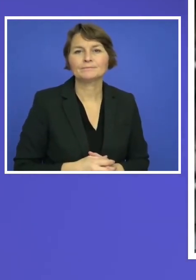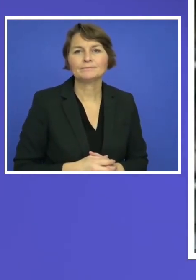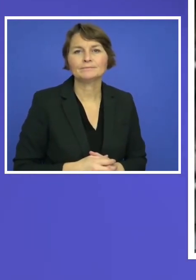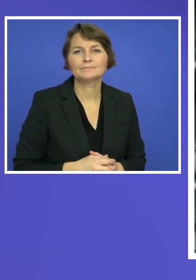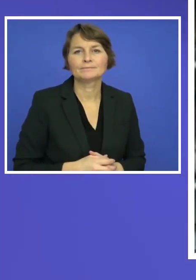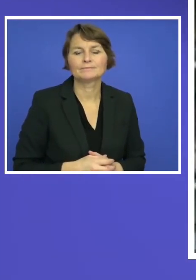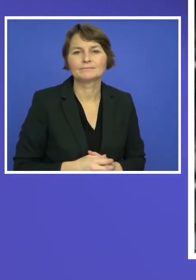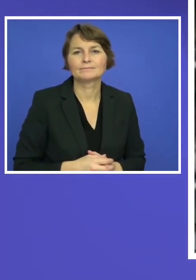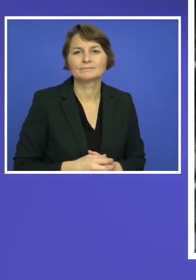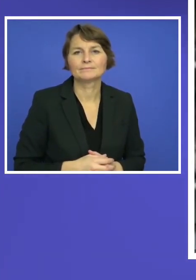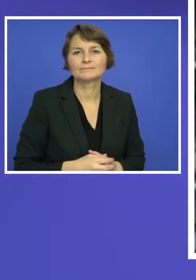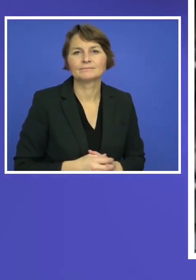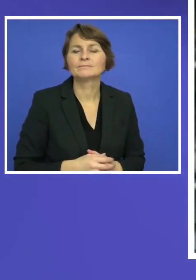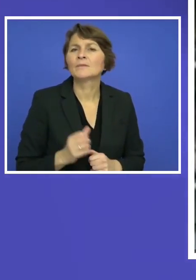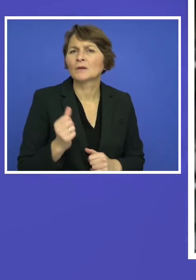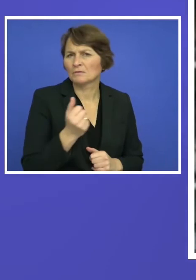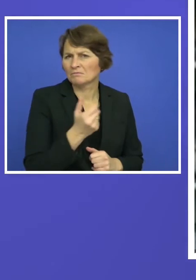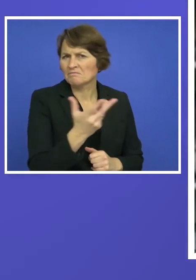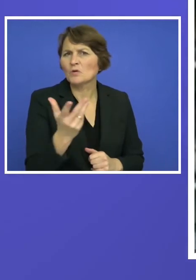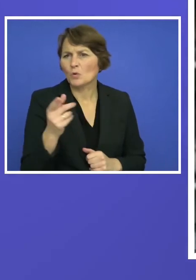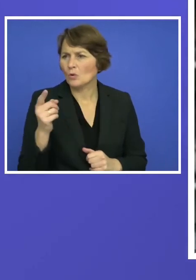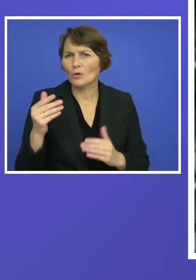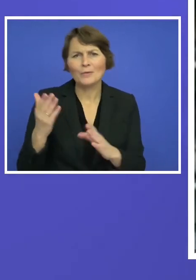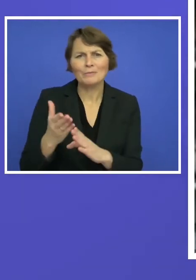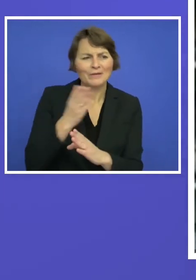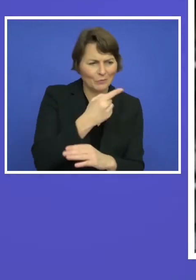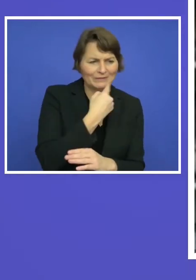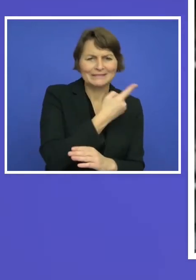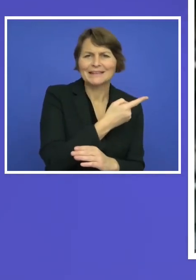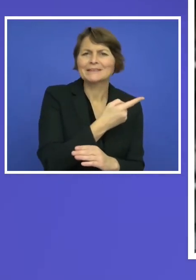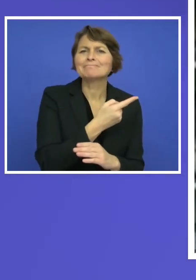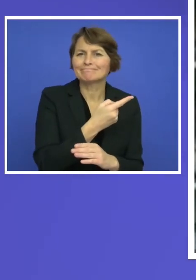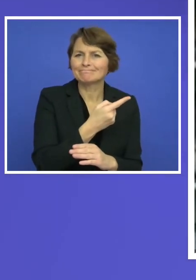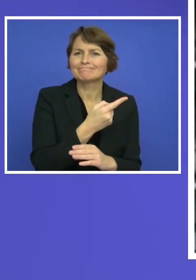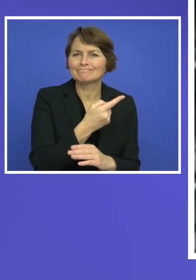been speaking have referred also to the